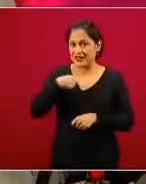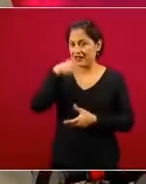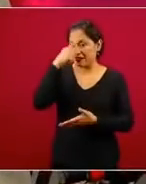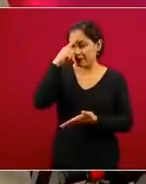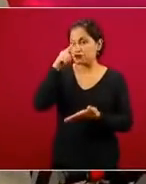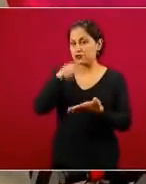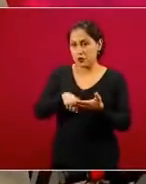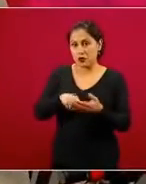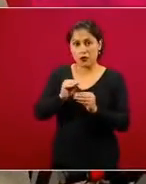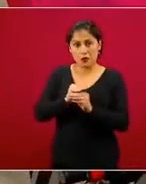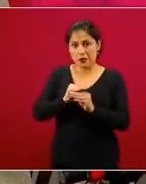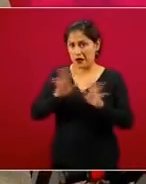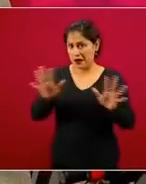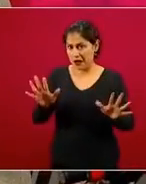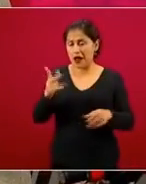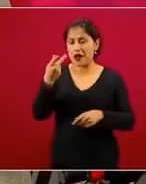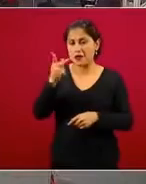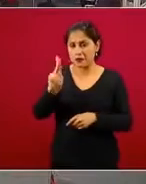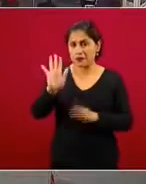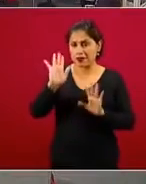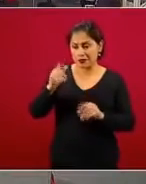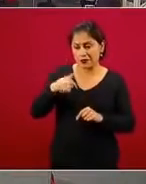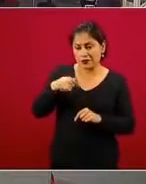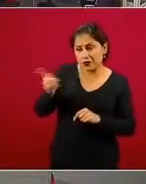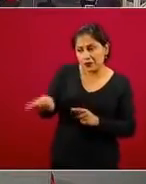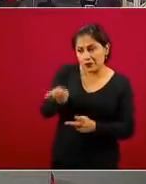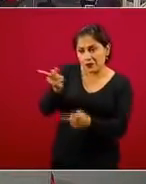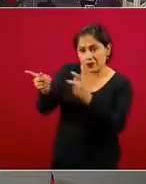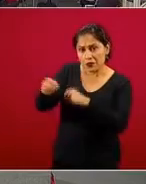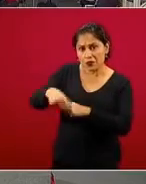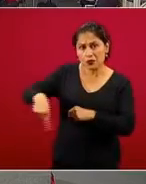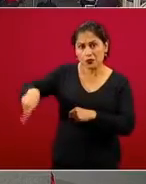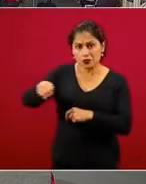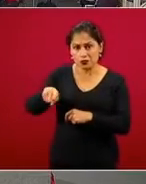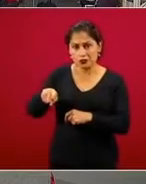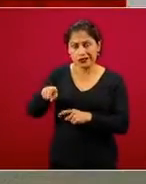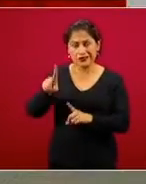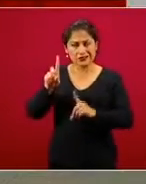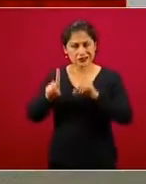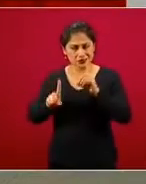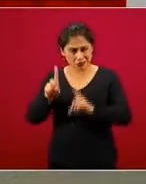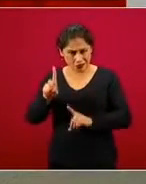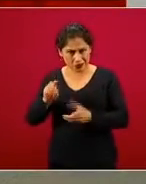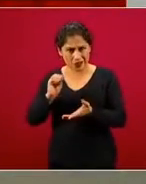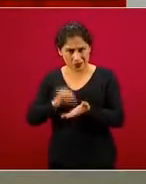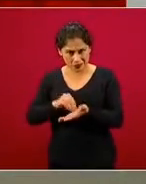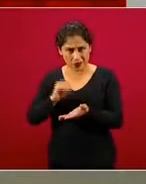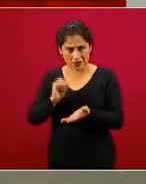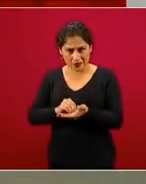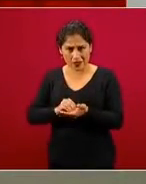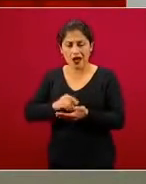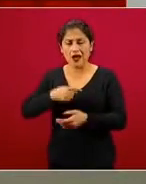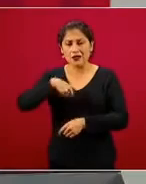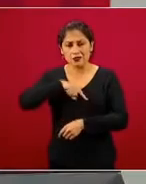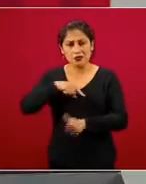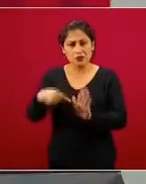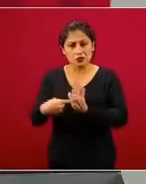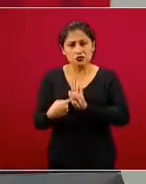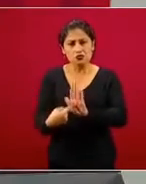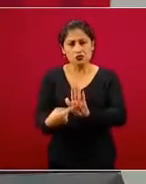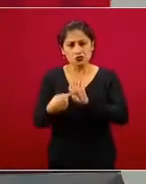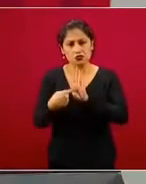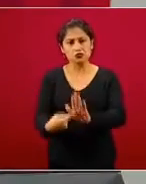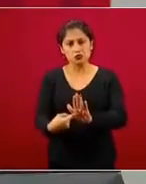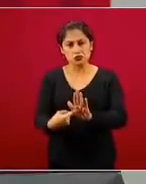then we would have had a very, very, very high curve. If we didn't implement